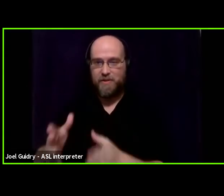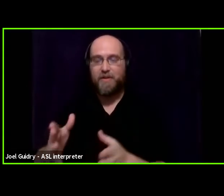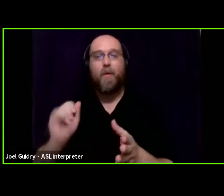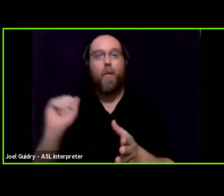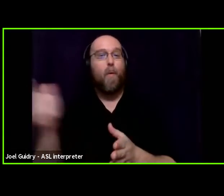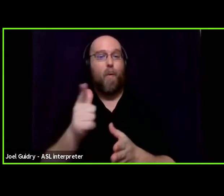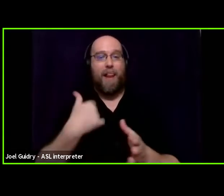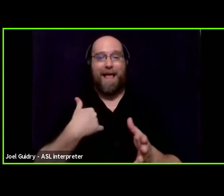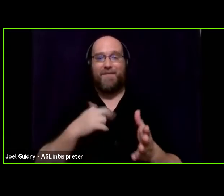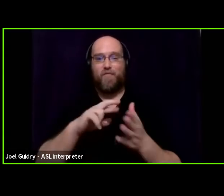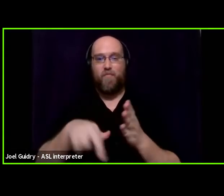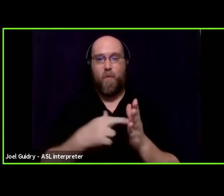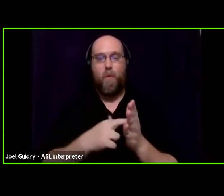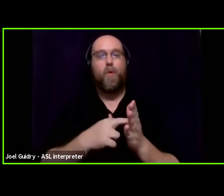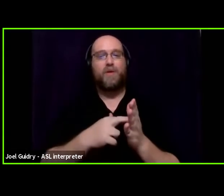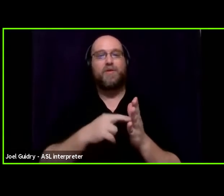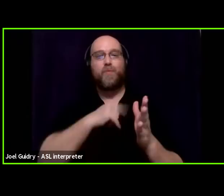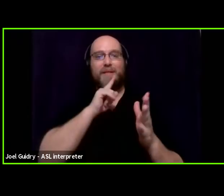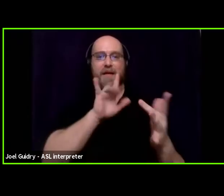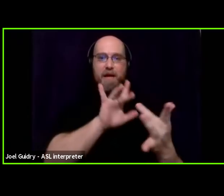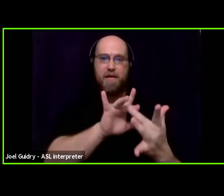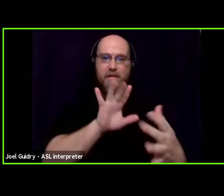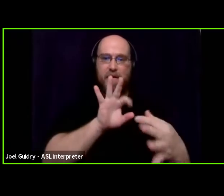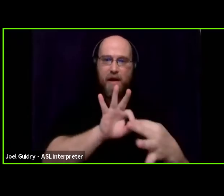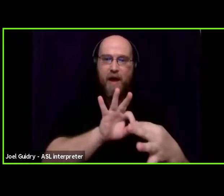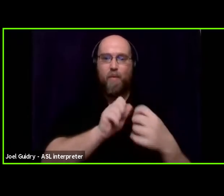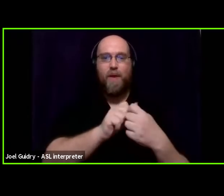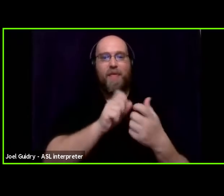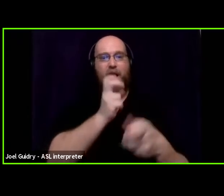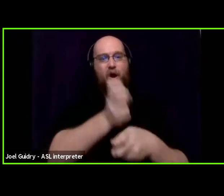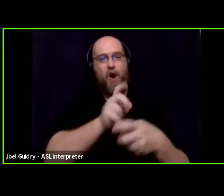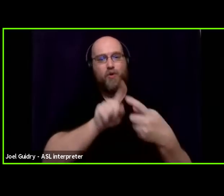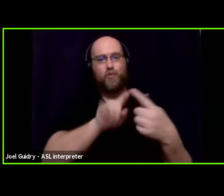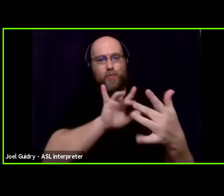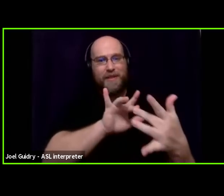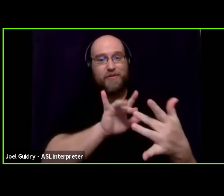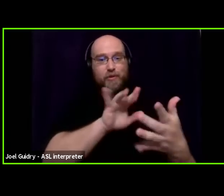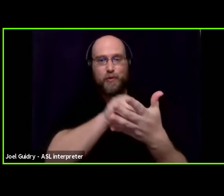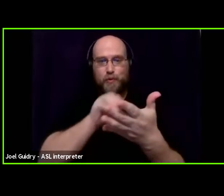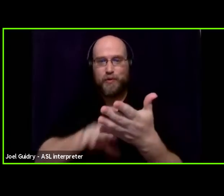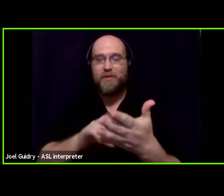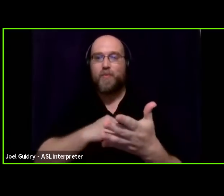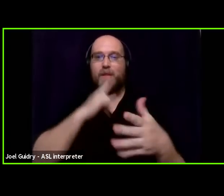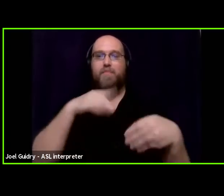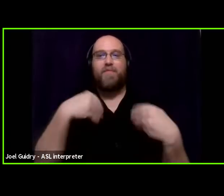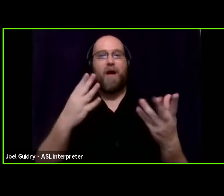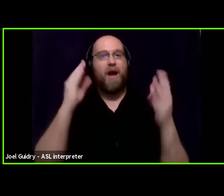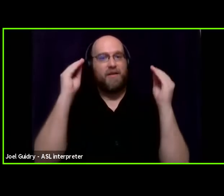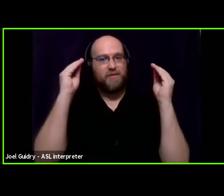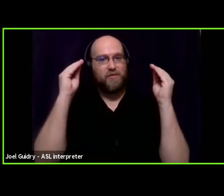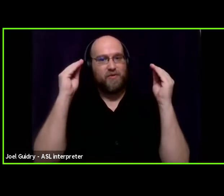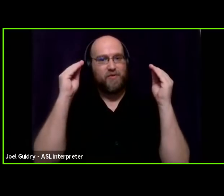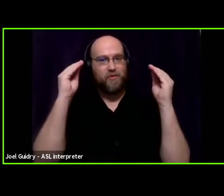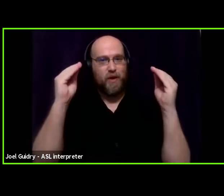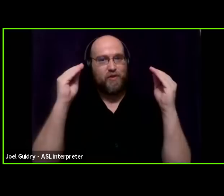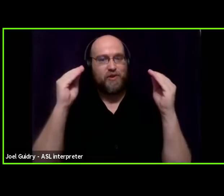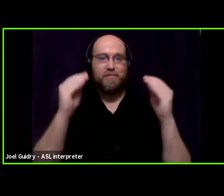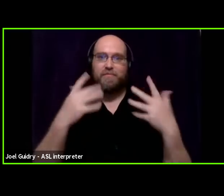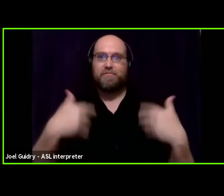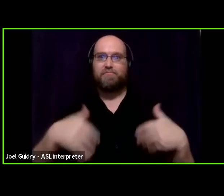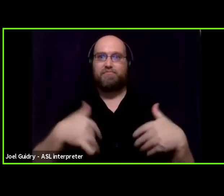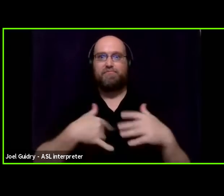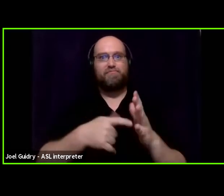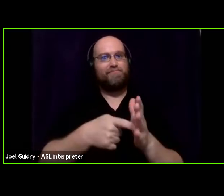reach students and providing the instruction that's so desperately necessary. We also have had as a